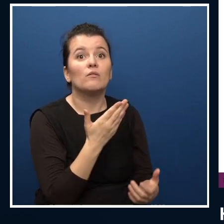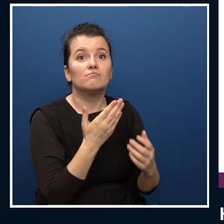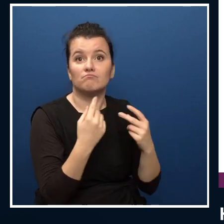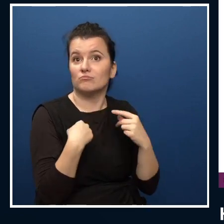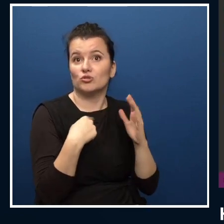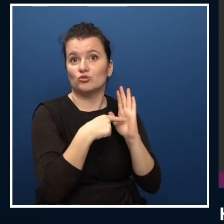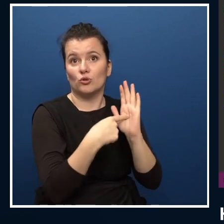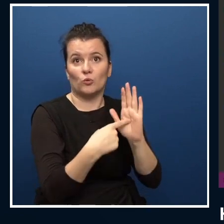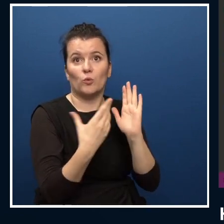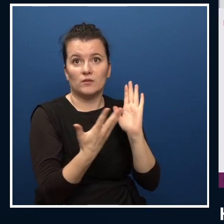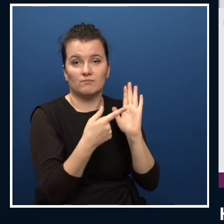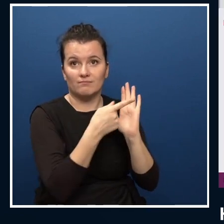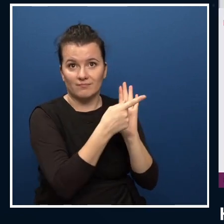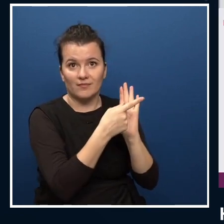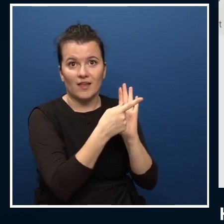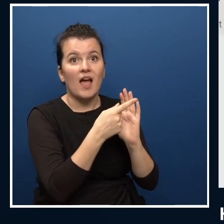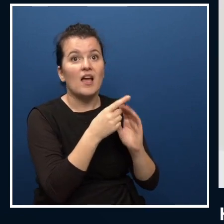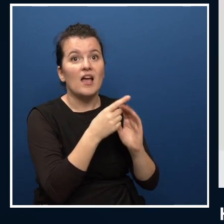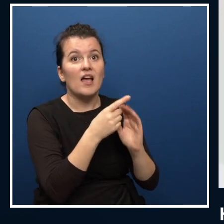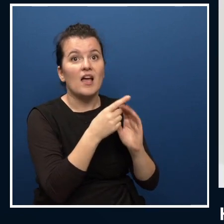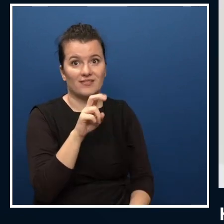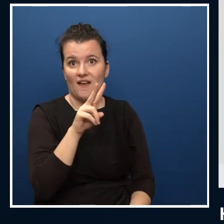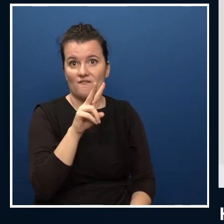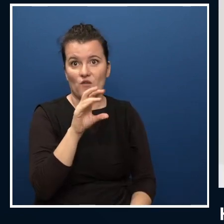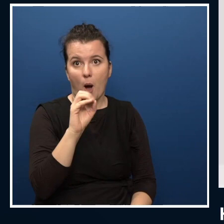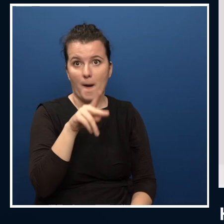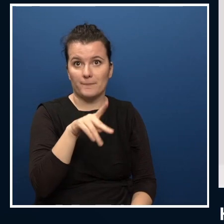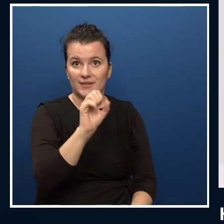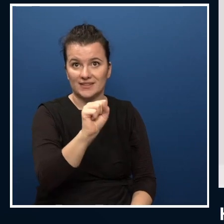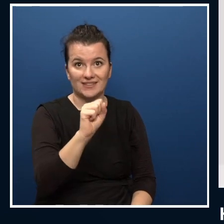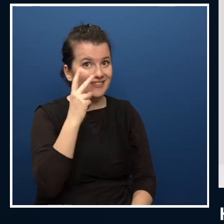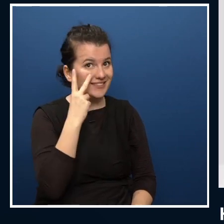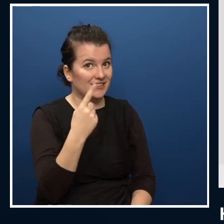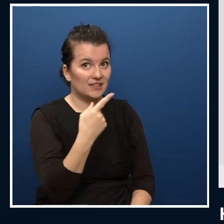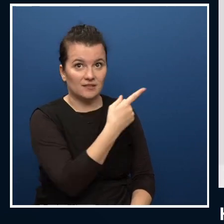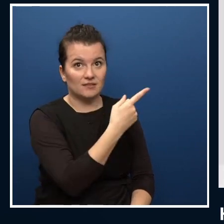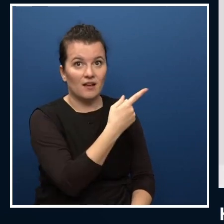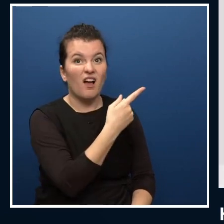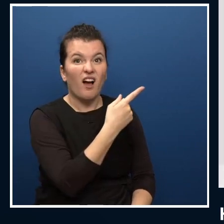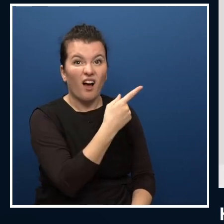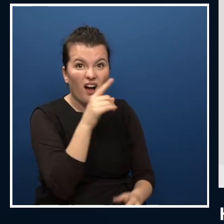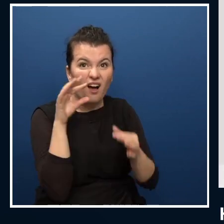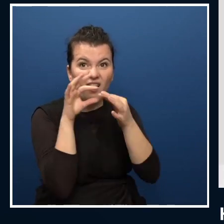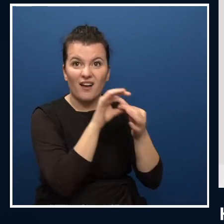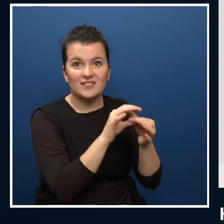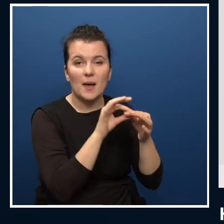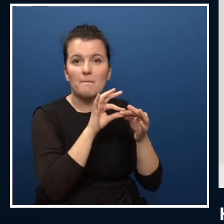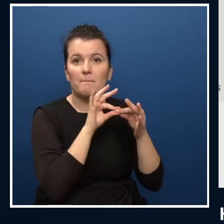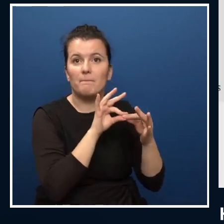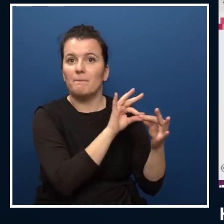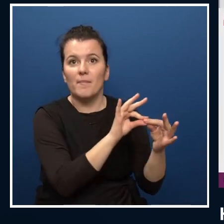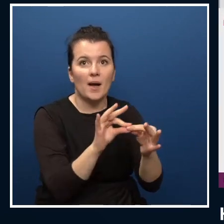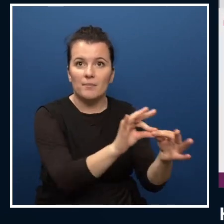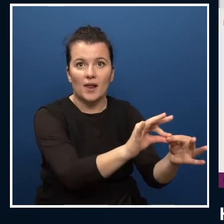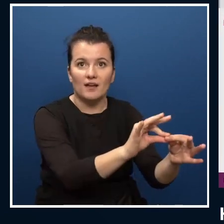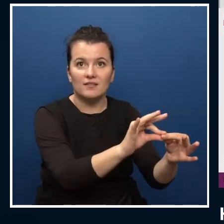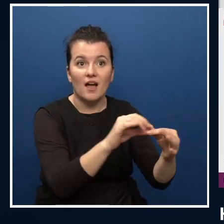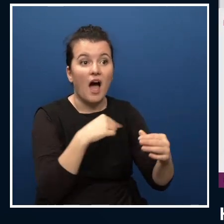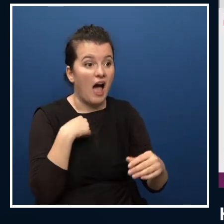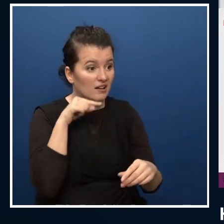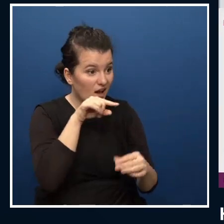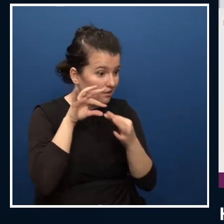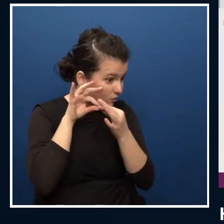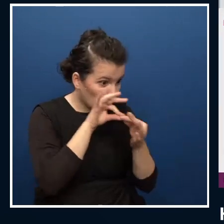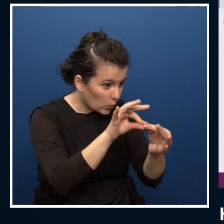back over to Azure Devops, that pipeline ran. So I can see if the tests passed for this